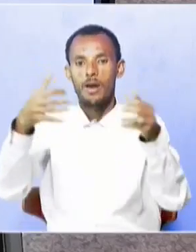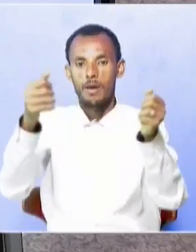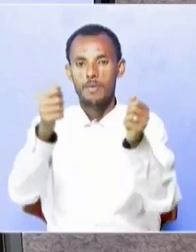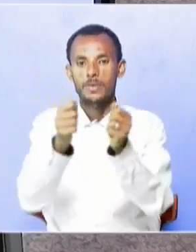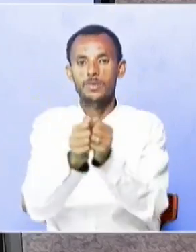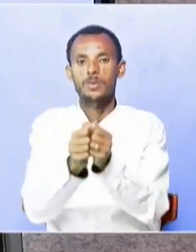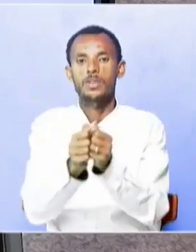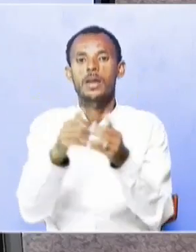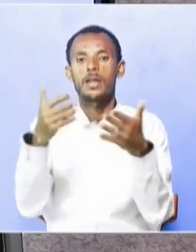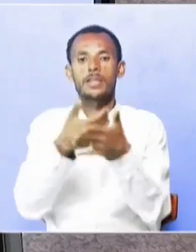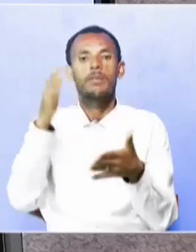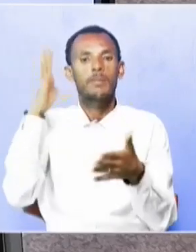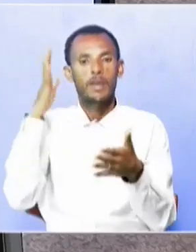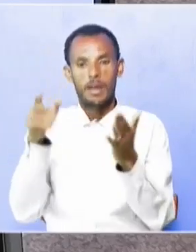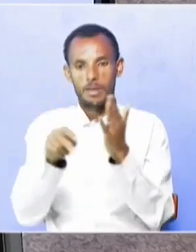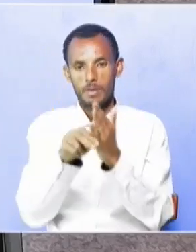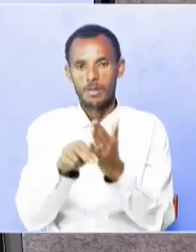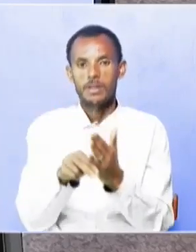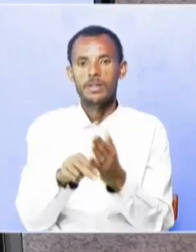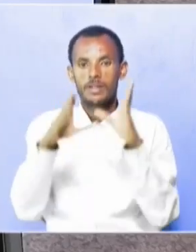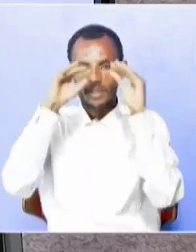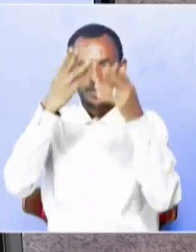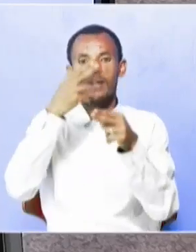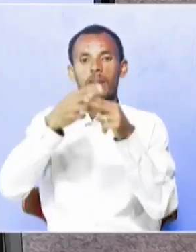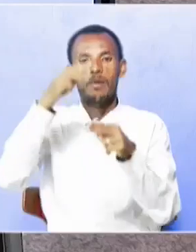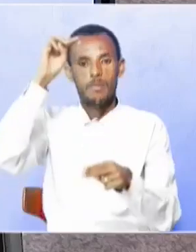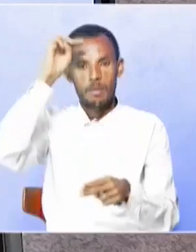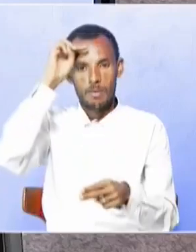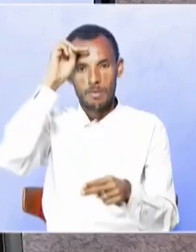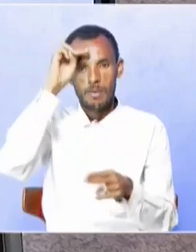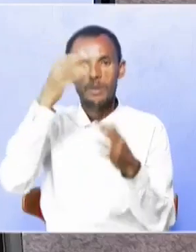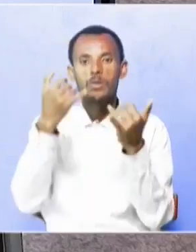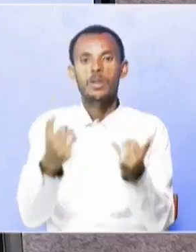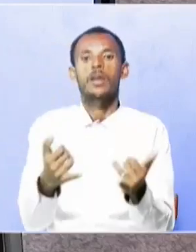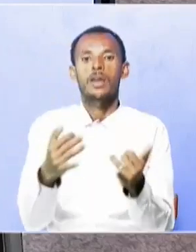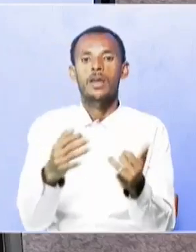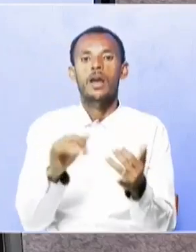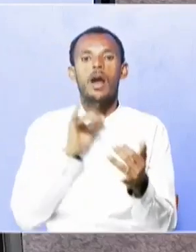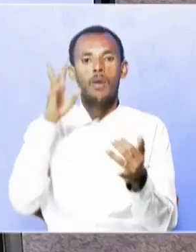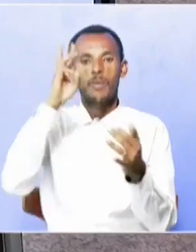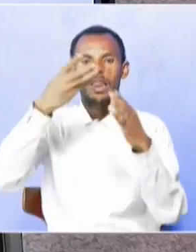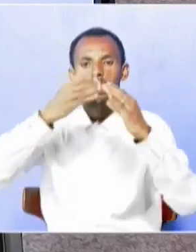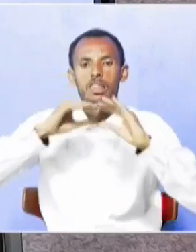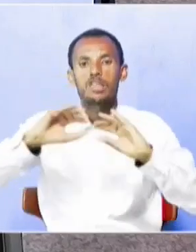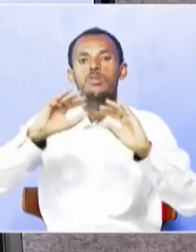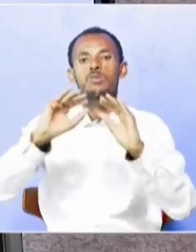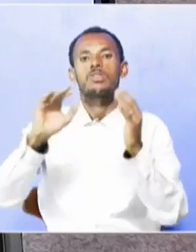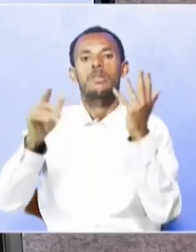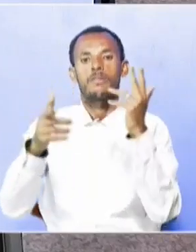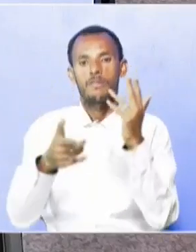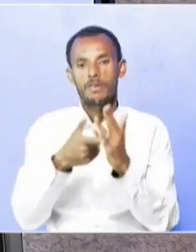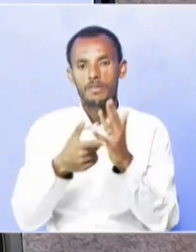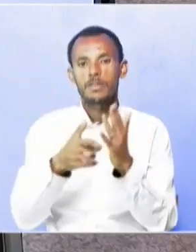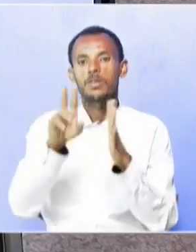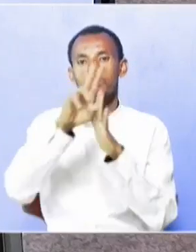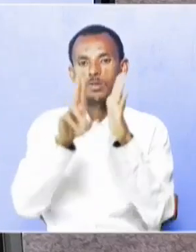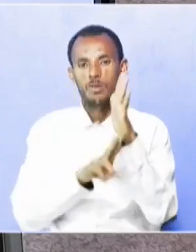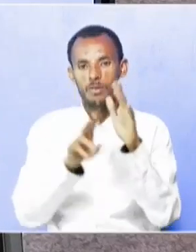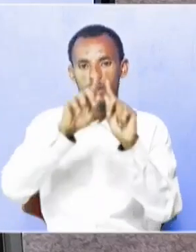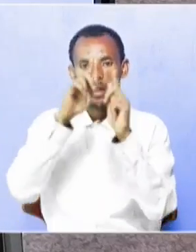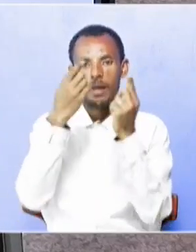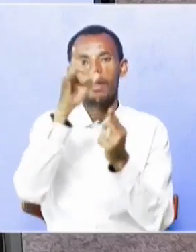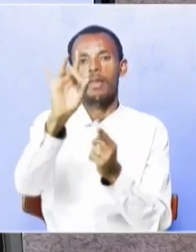in collaboration with Addis Media Network. I'm Teacher Mamu. Today I will teach you the 5th unit of Grade